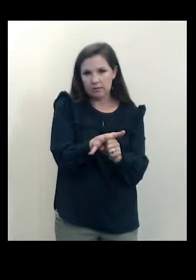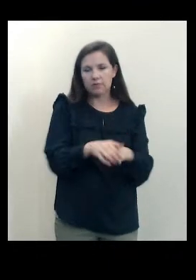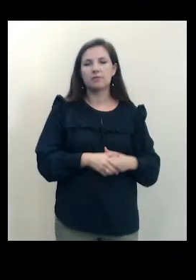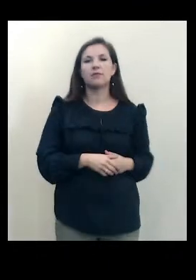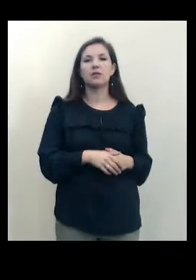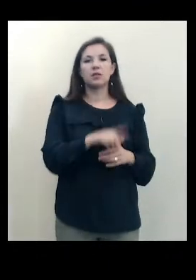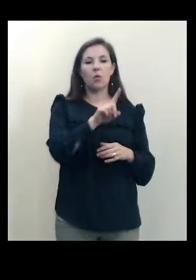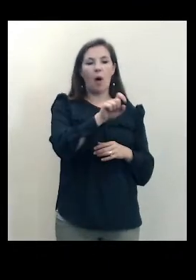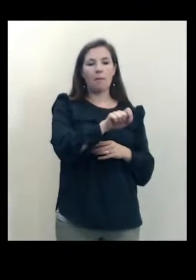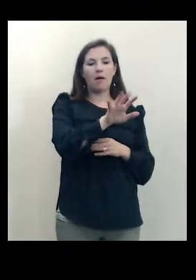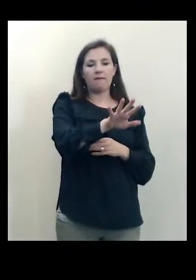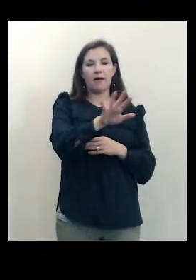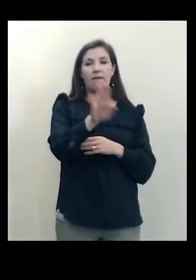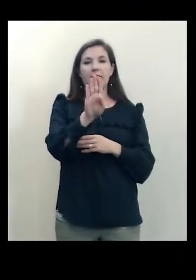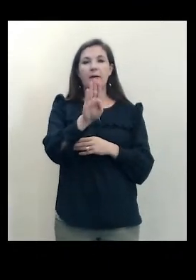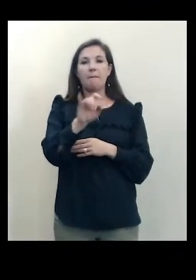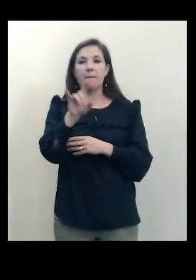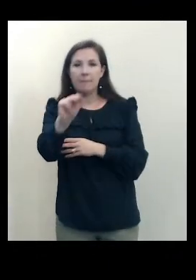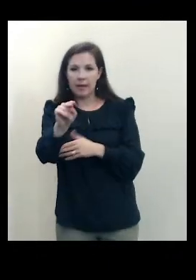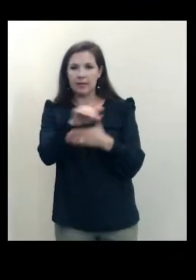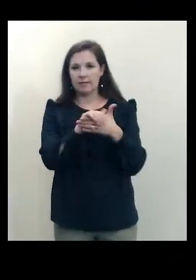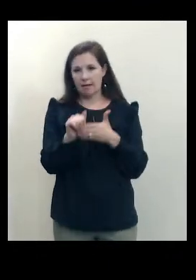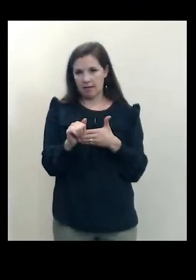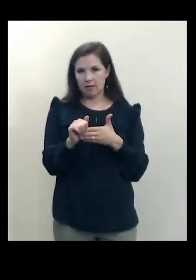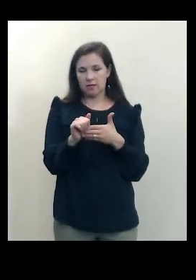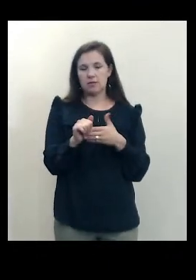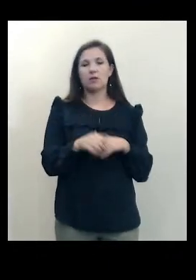was a $1.55 billion budget, had